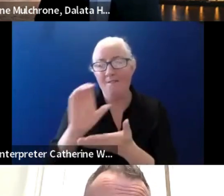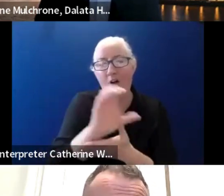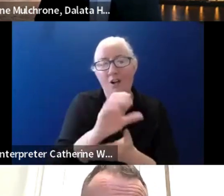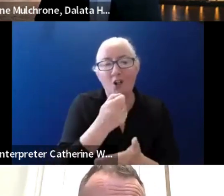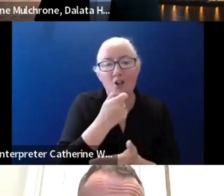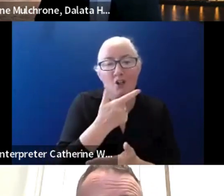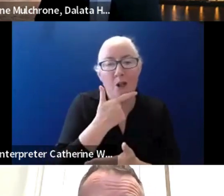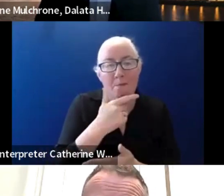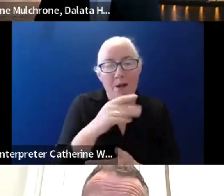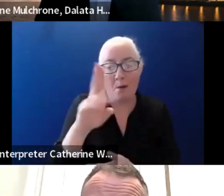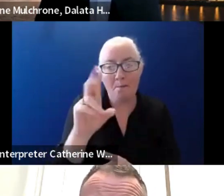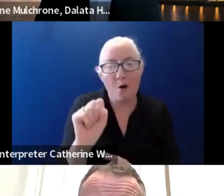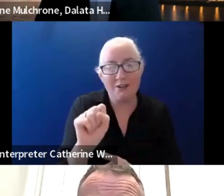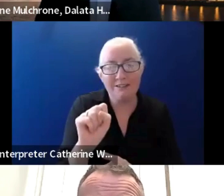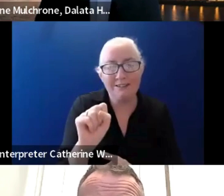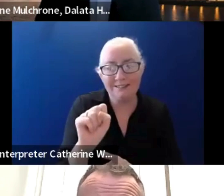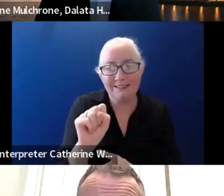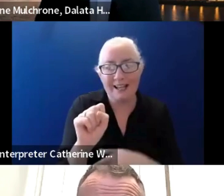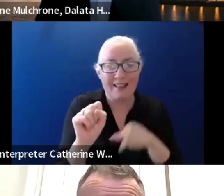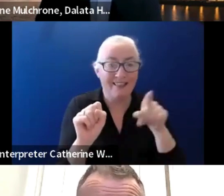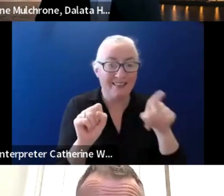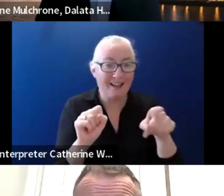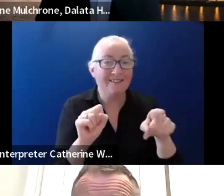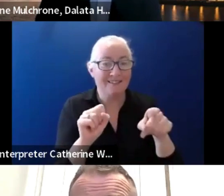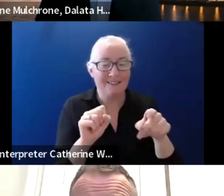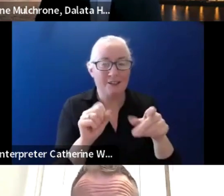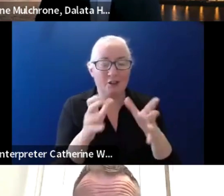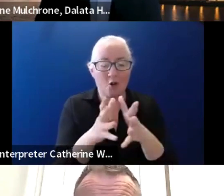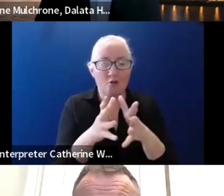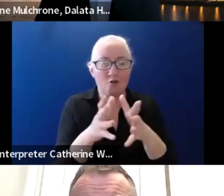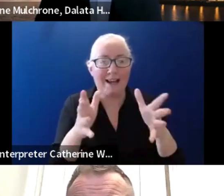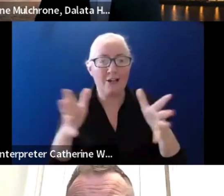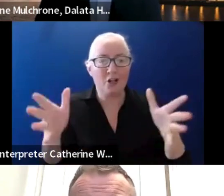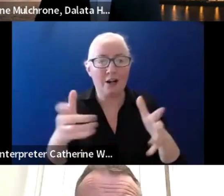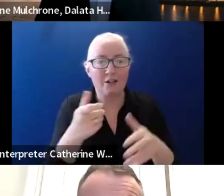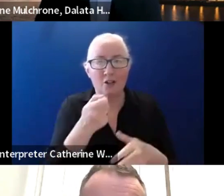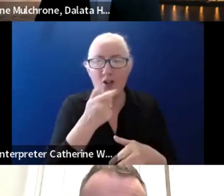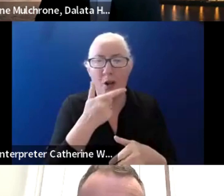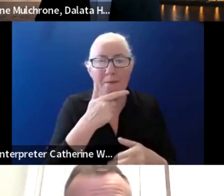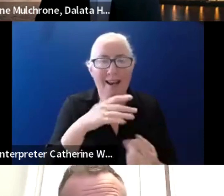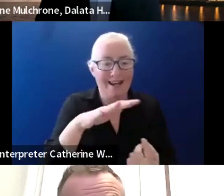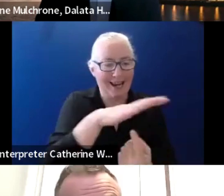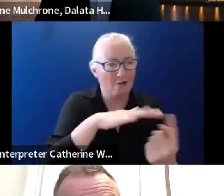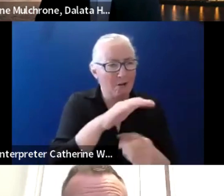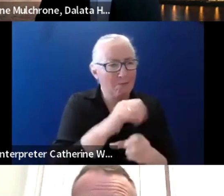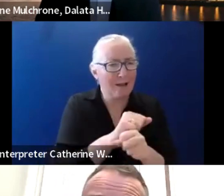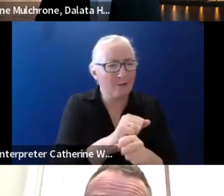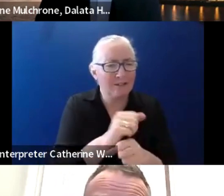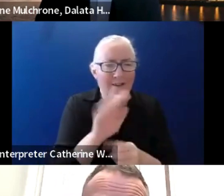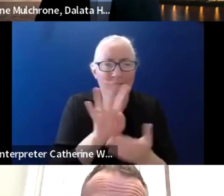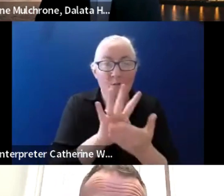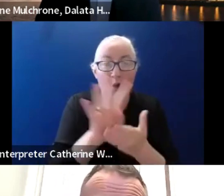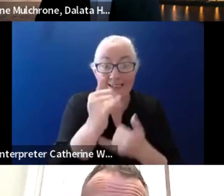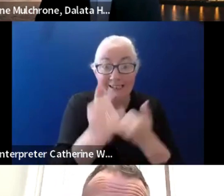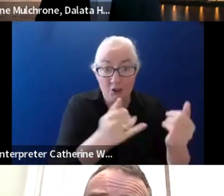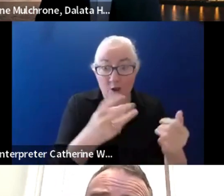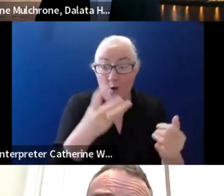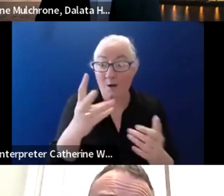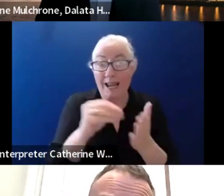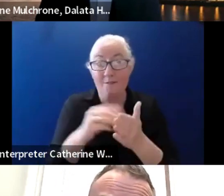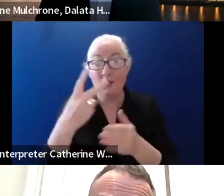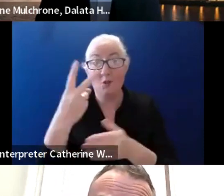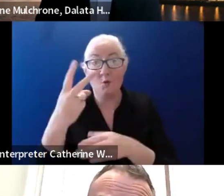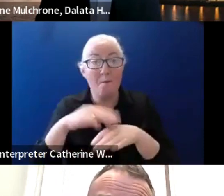bus version, which has been going in the Greater Dublin area for about 14 years. So we're looking at 2 more cities this